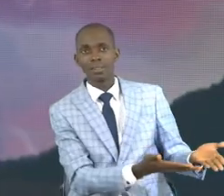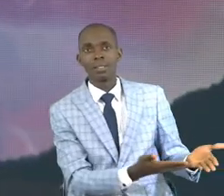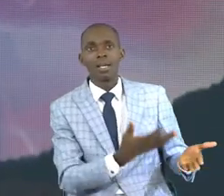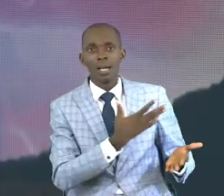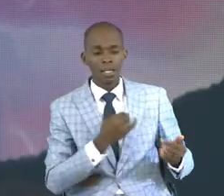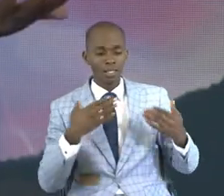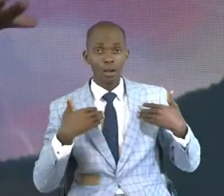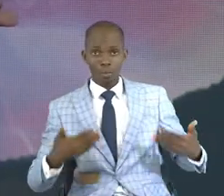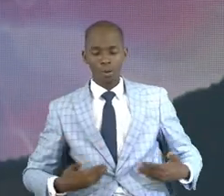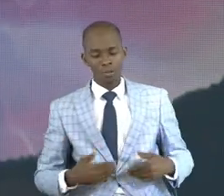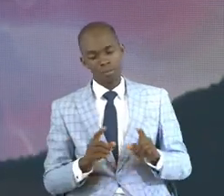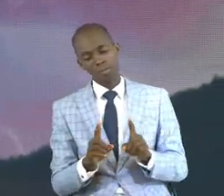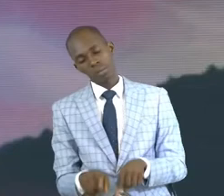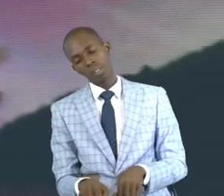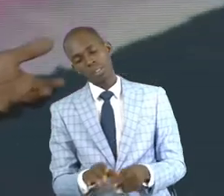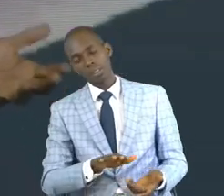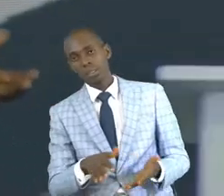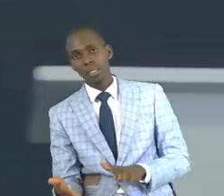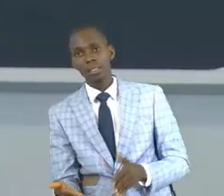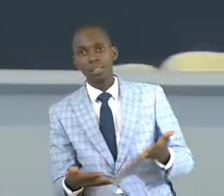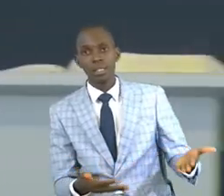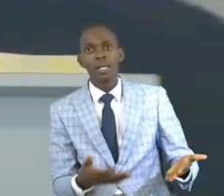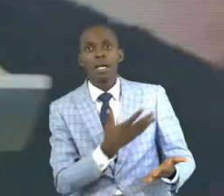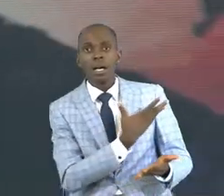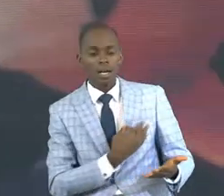body dead, and they're taking